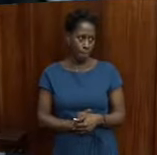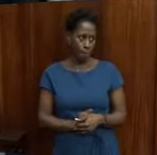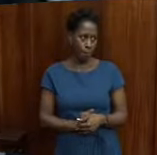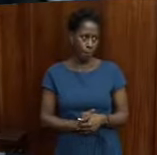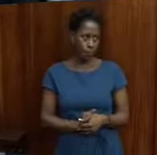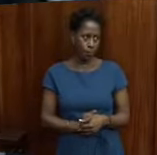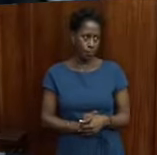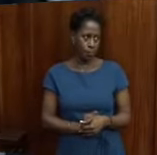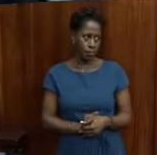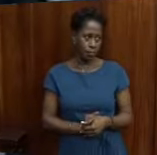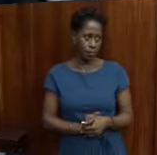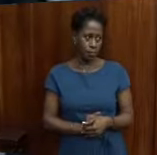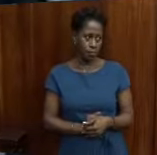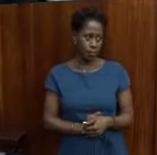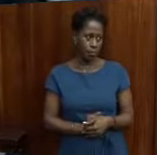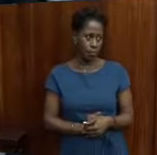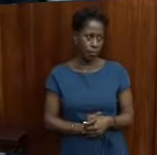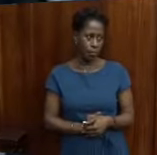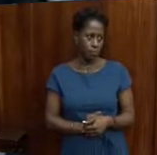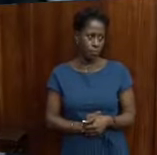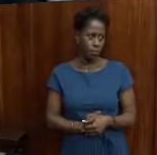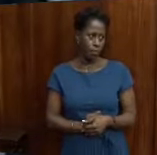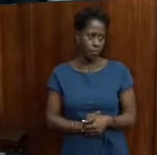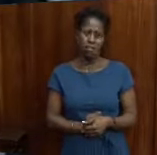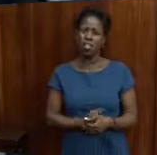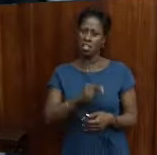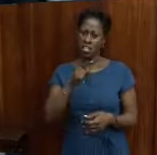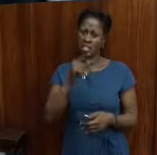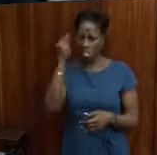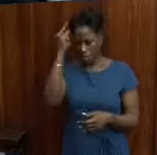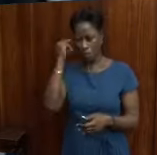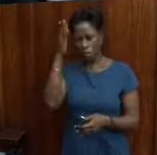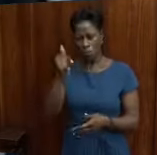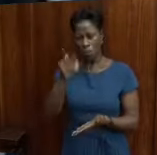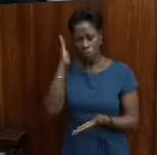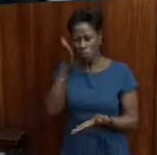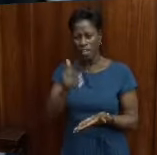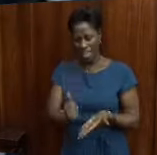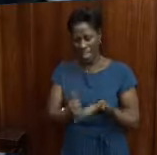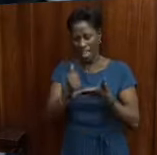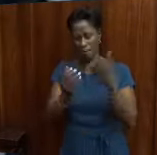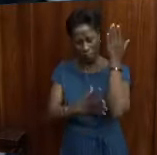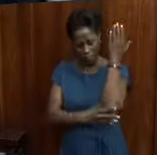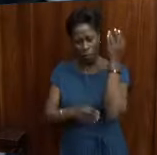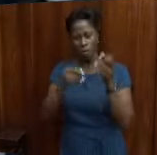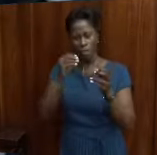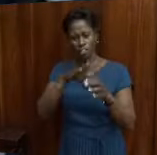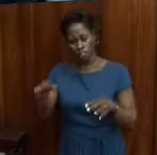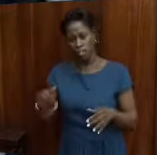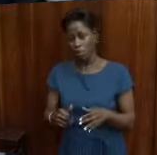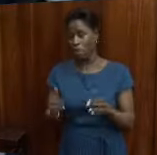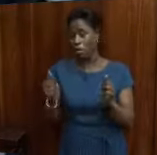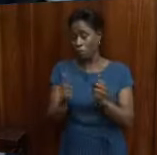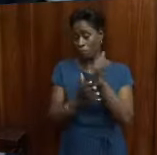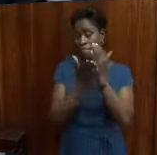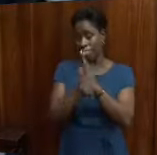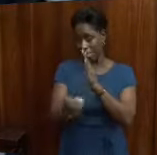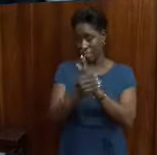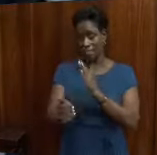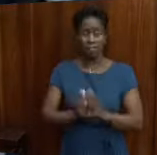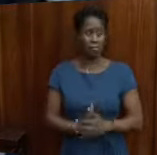These impediments will be corrected. Mentorship will cover exposure and